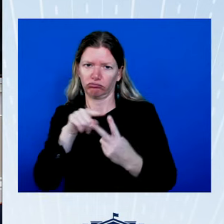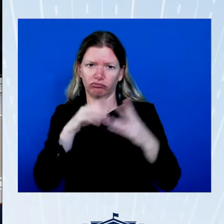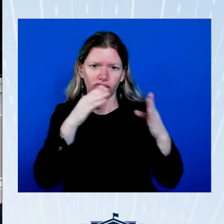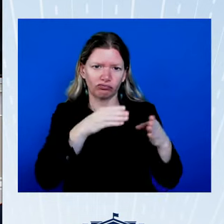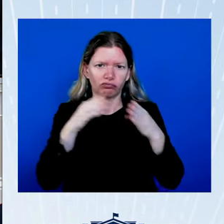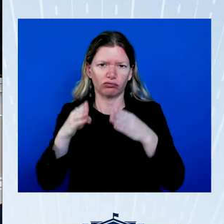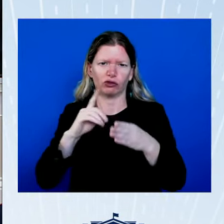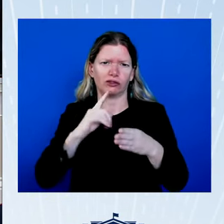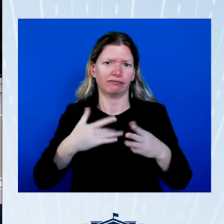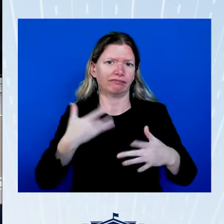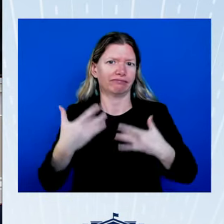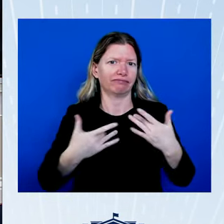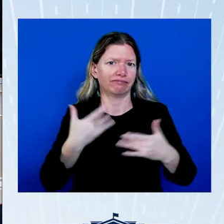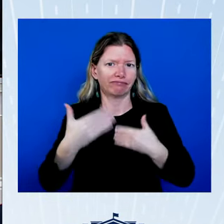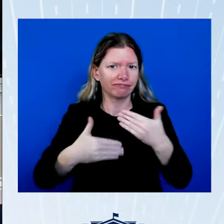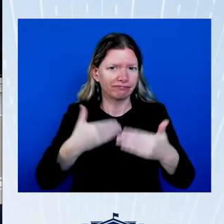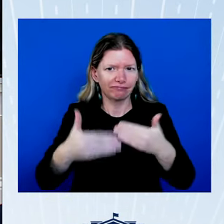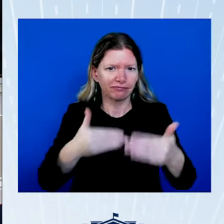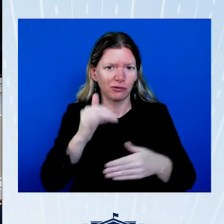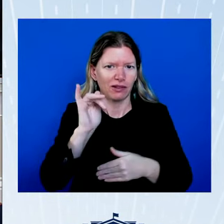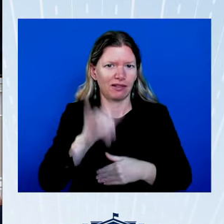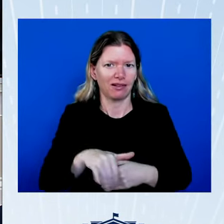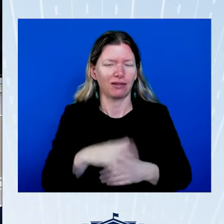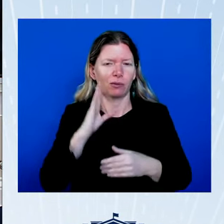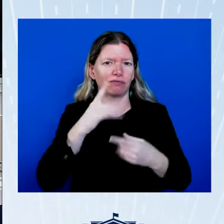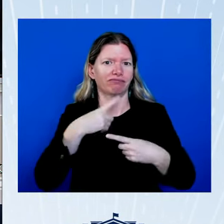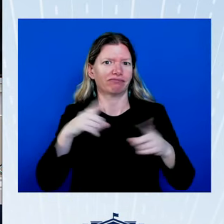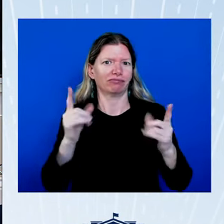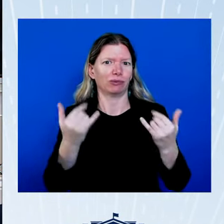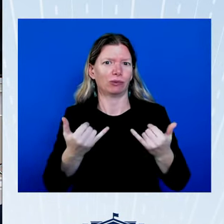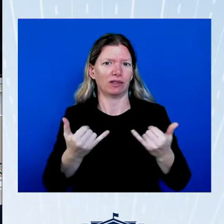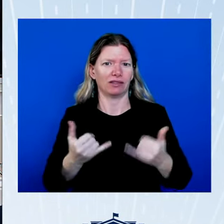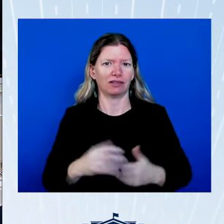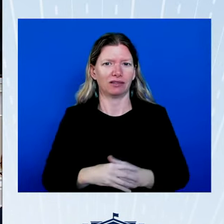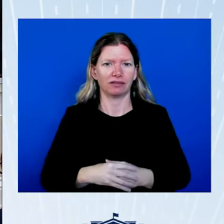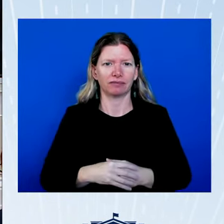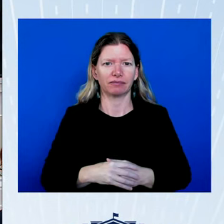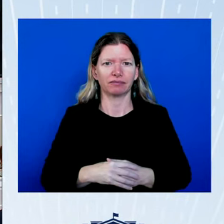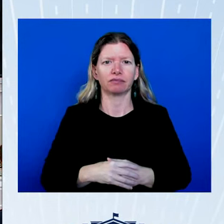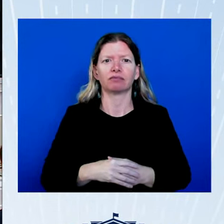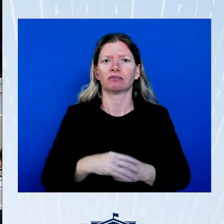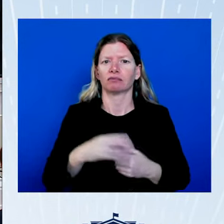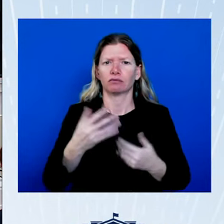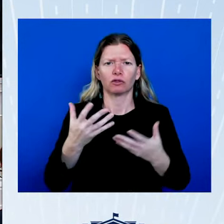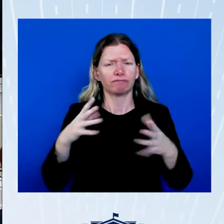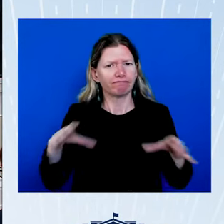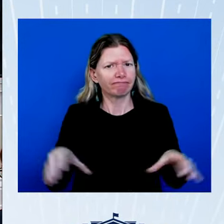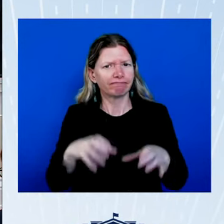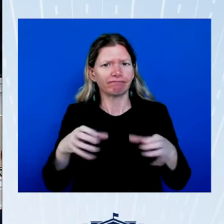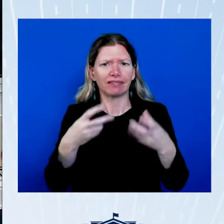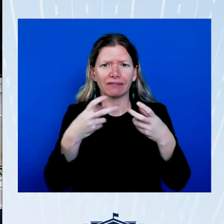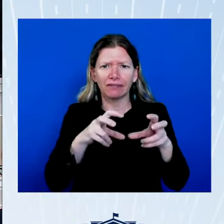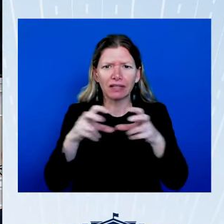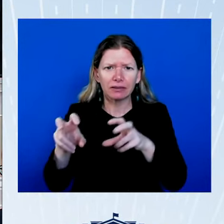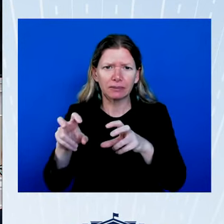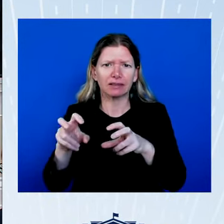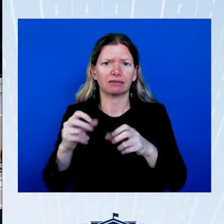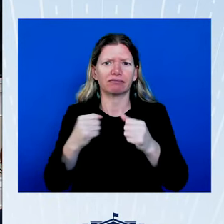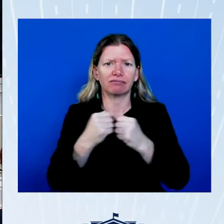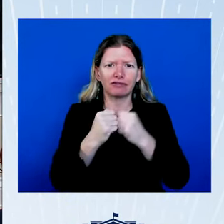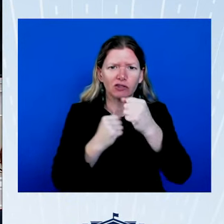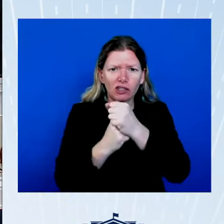Act. We're in this unprecedented moment right now where we're able to invest in training and technical assistance along